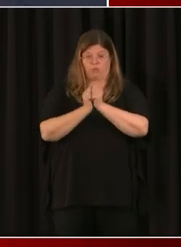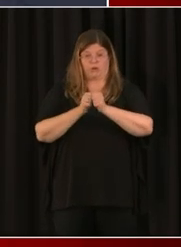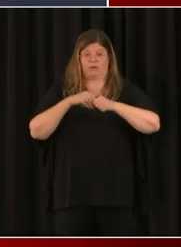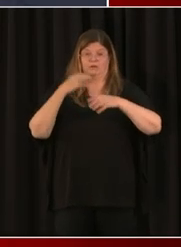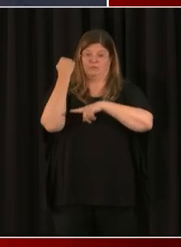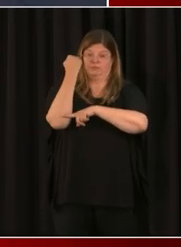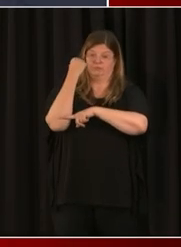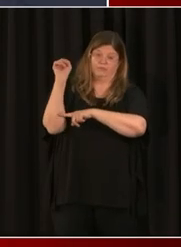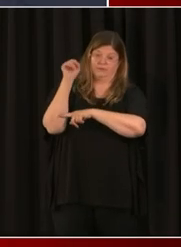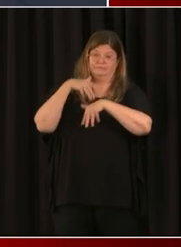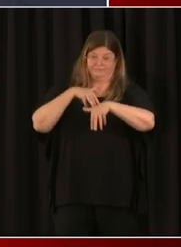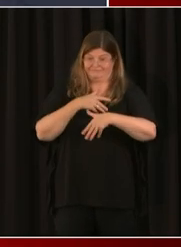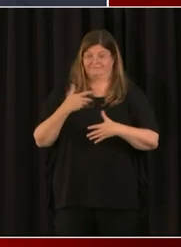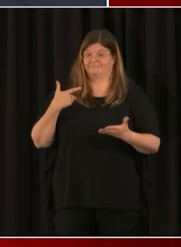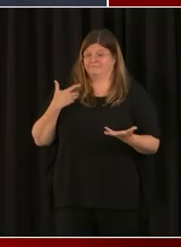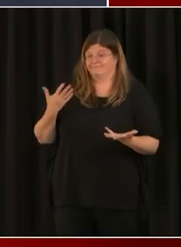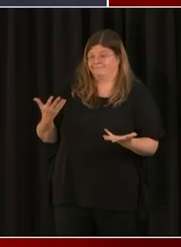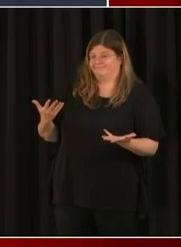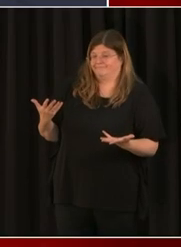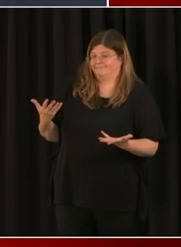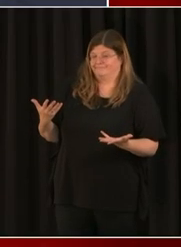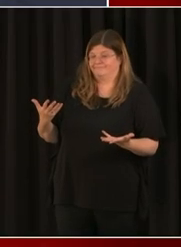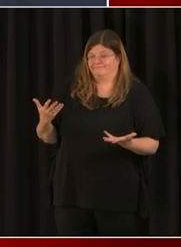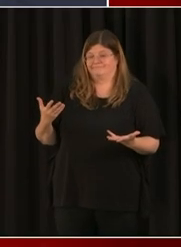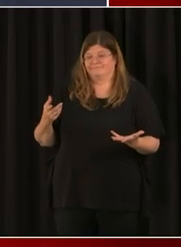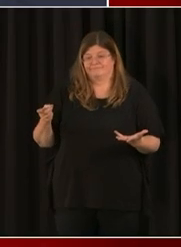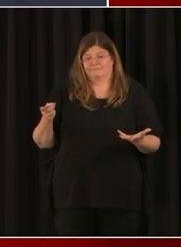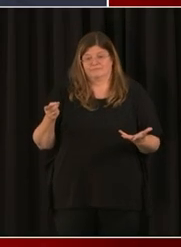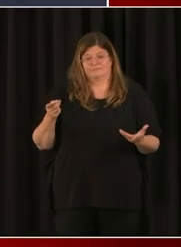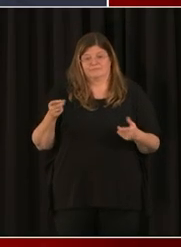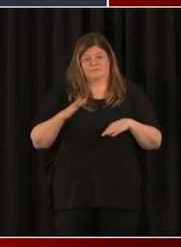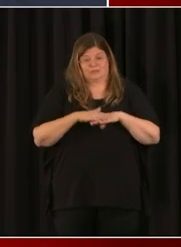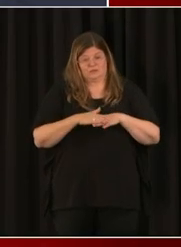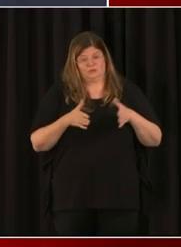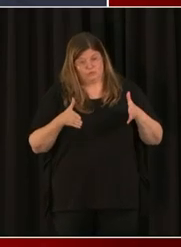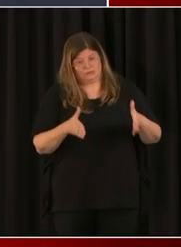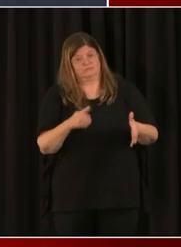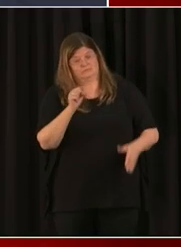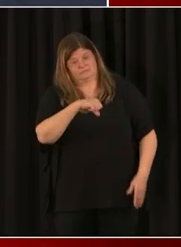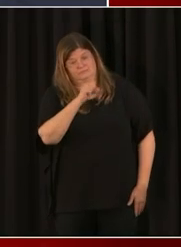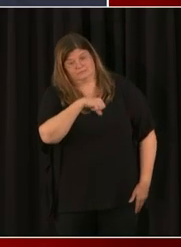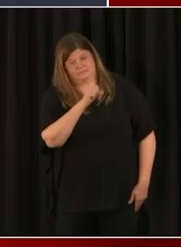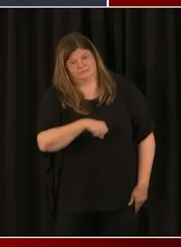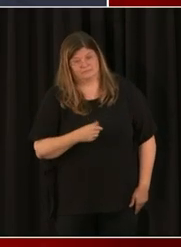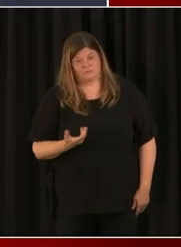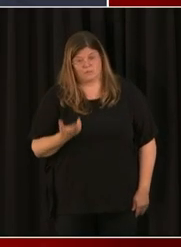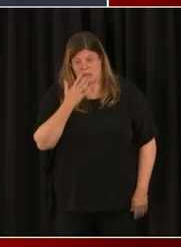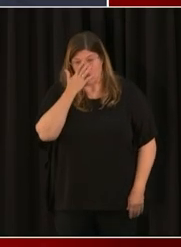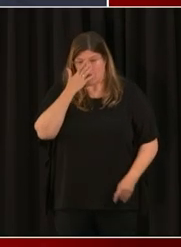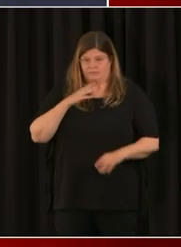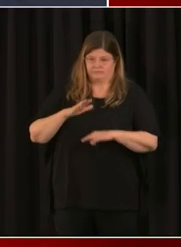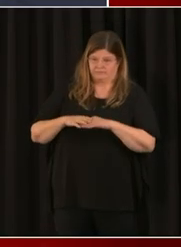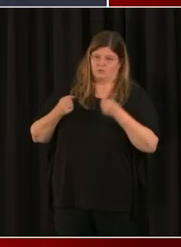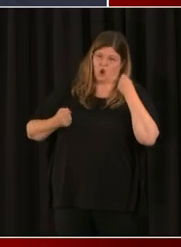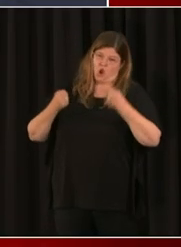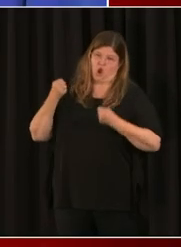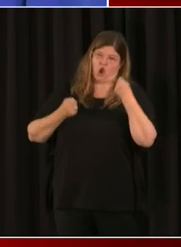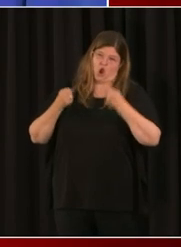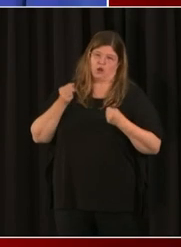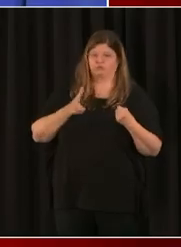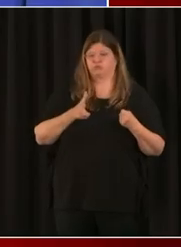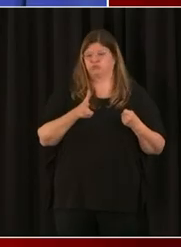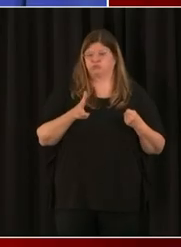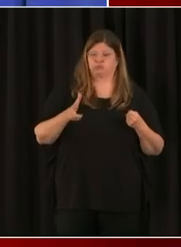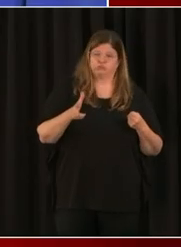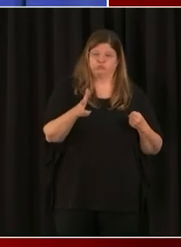week? No, I have not heard. Say walking around, I just said on the streets. On the streets, but He in his car. oh, in his car. Okay. Like he was